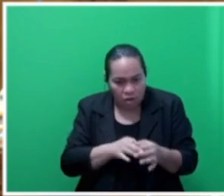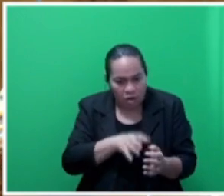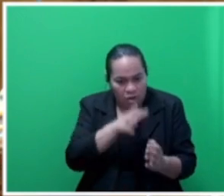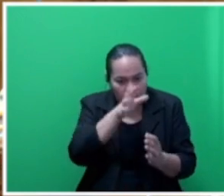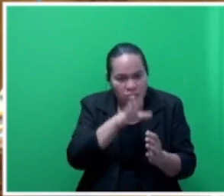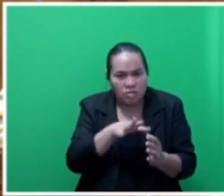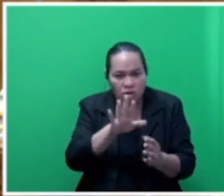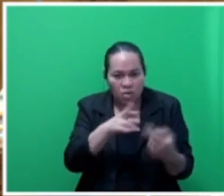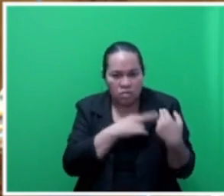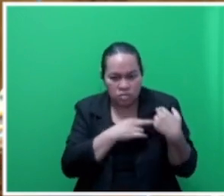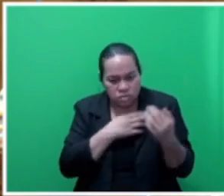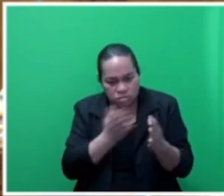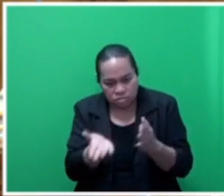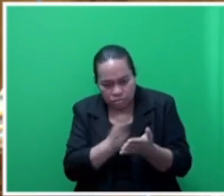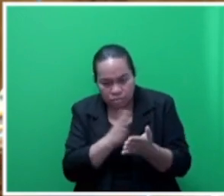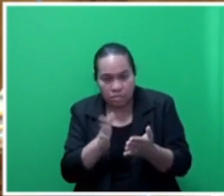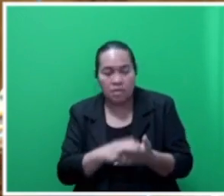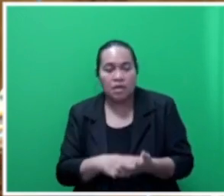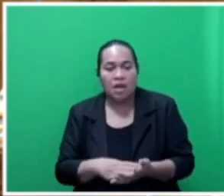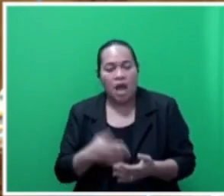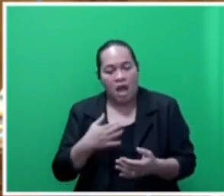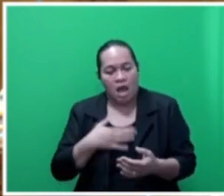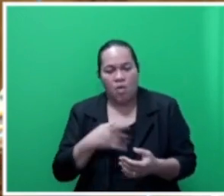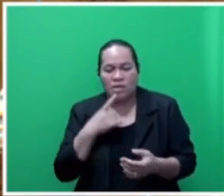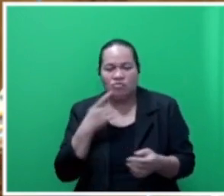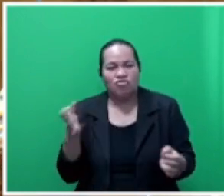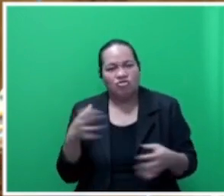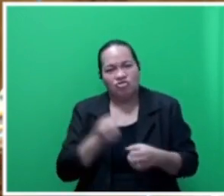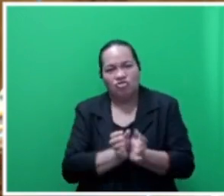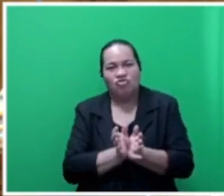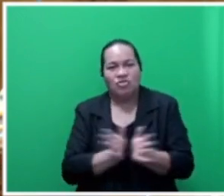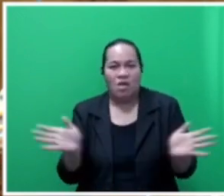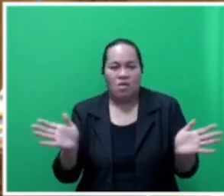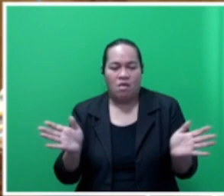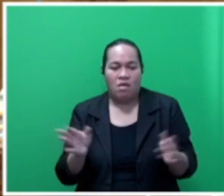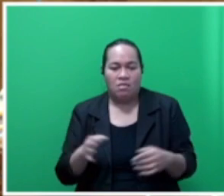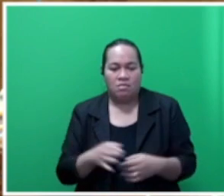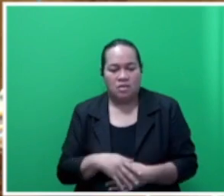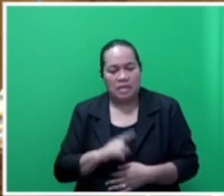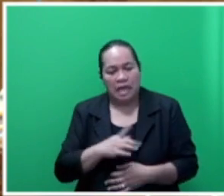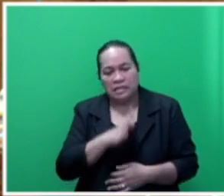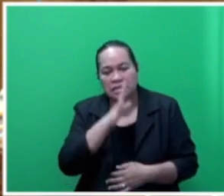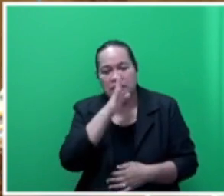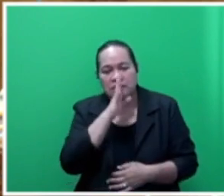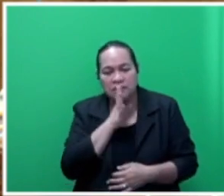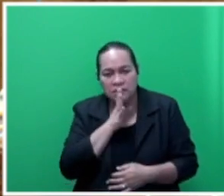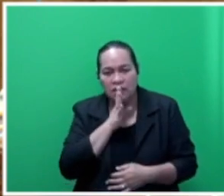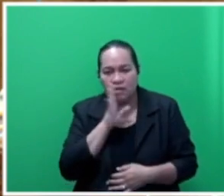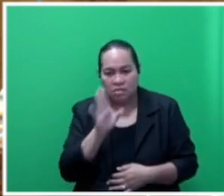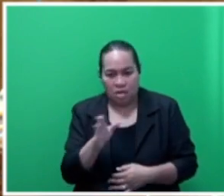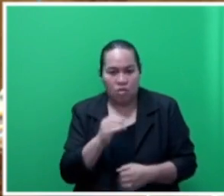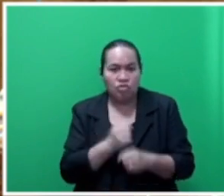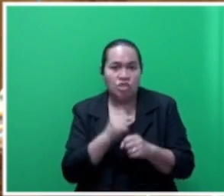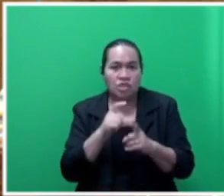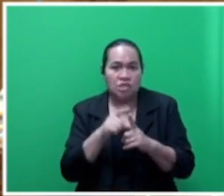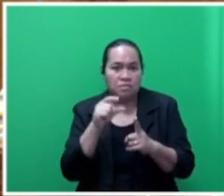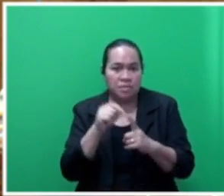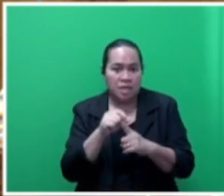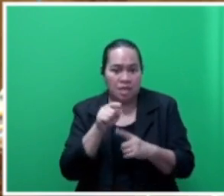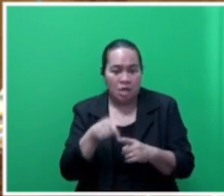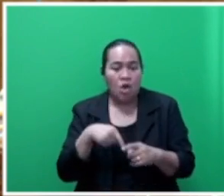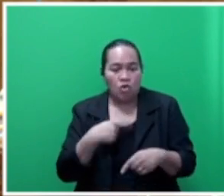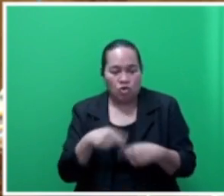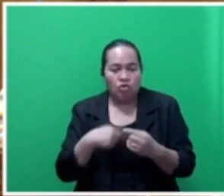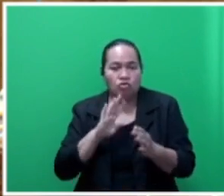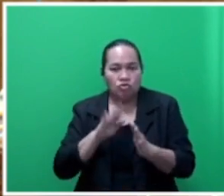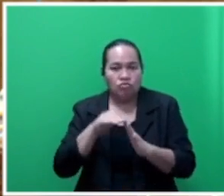portfolios, I will just provide a broad overview, sir. It is unfortunate that our investment as a percent of GDP continued